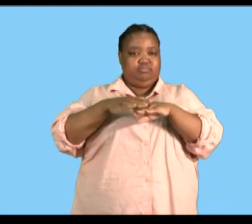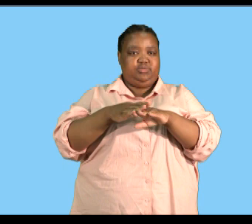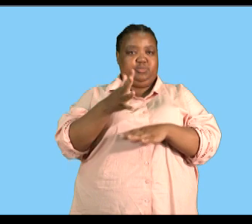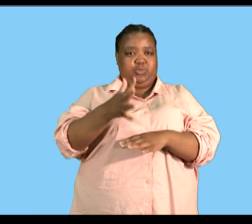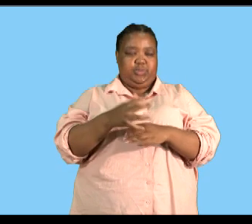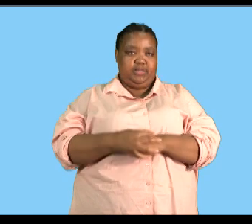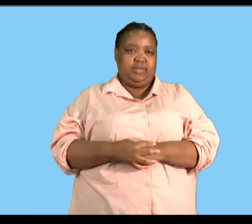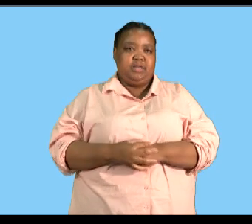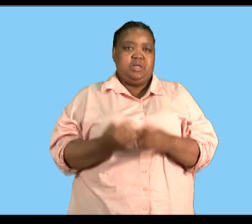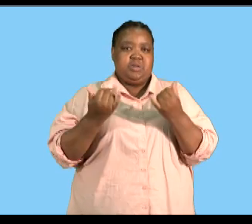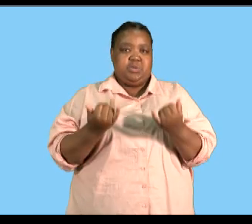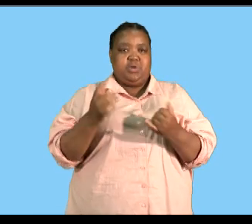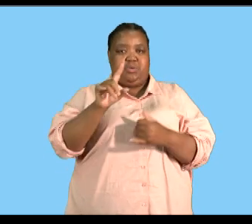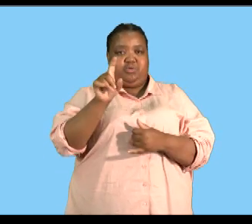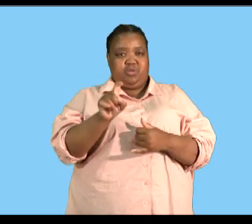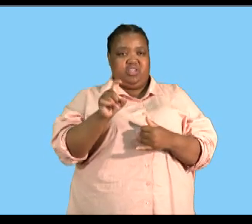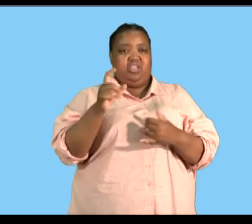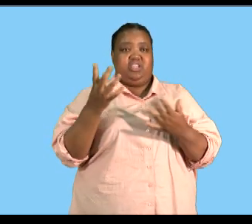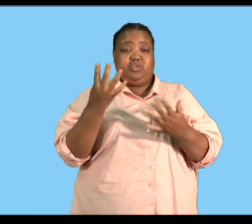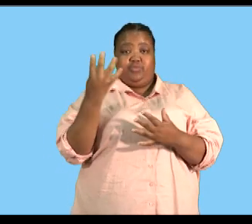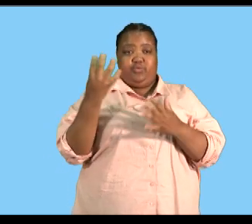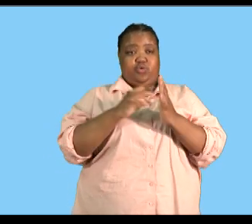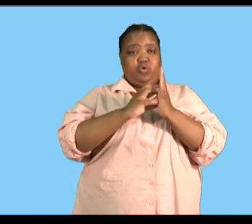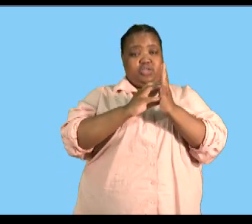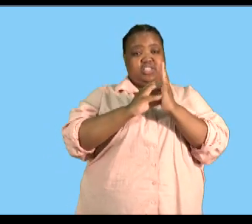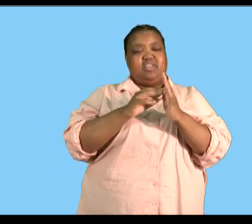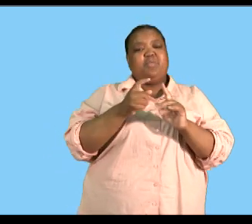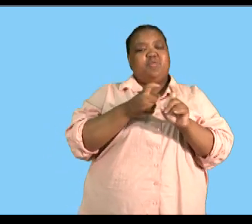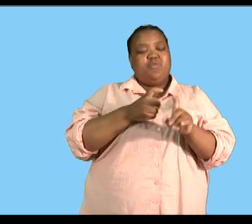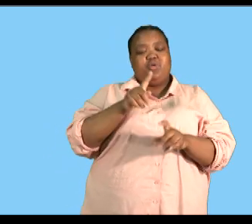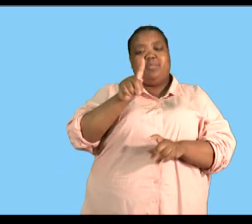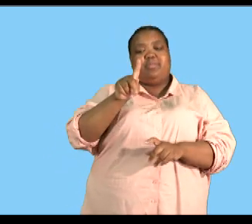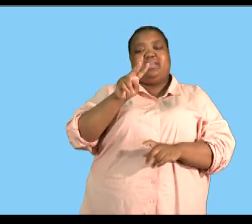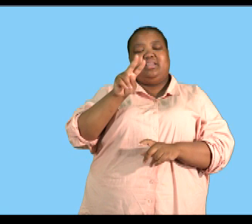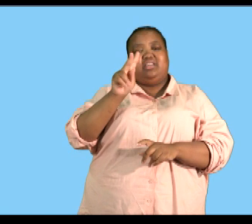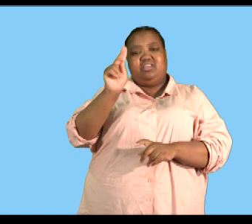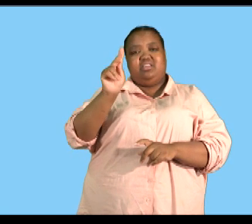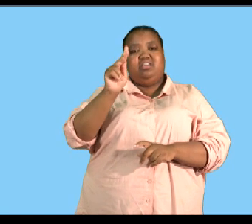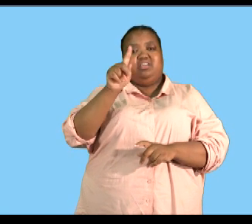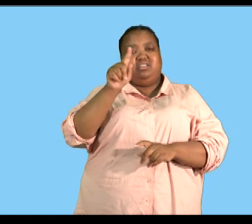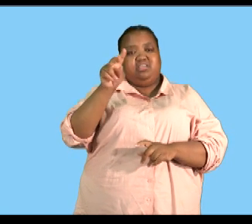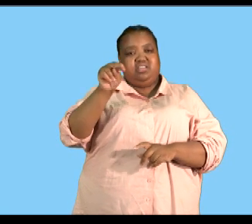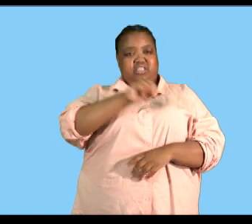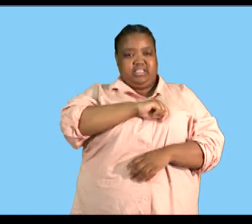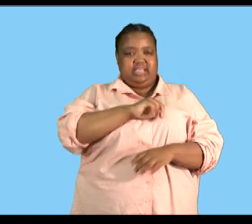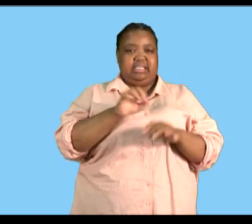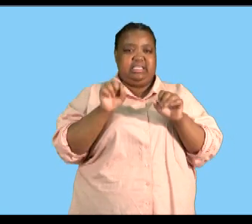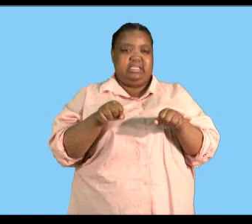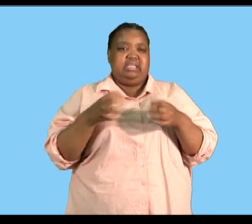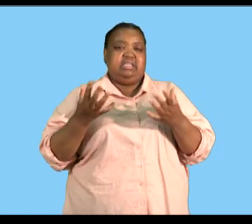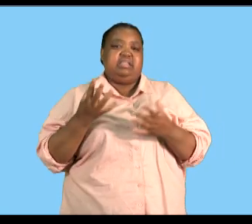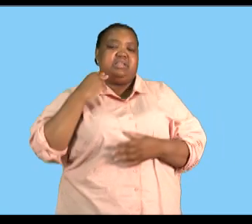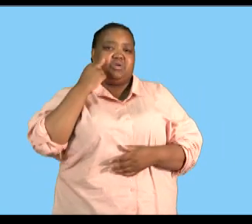Now we are looking at a question 4 example from KZN. It was adapted from KwaZulu-Natal,